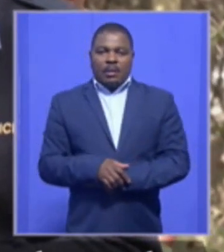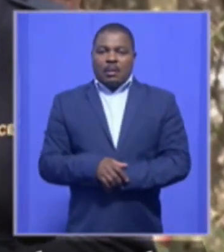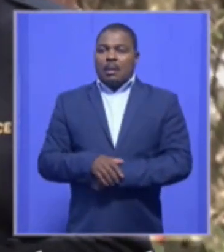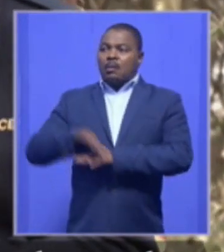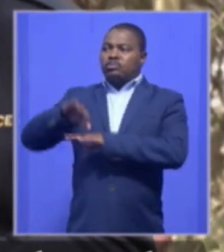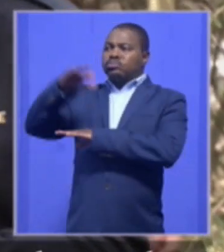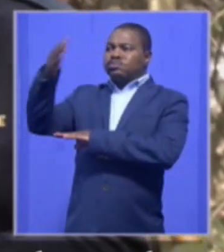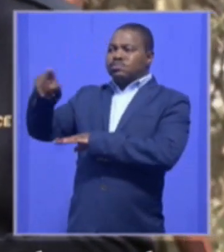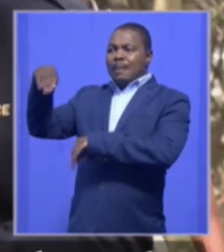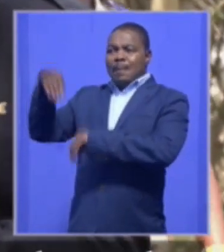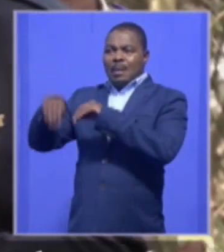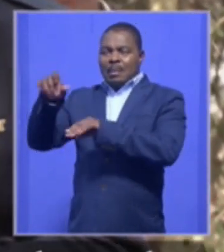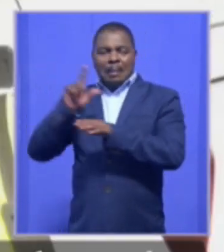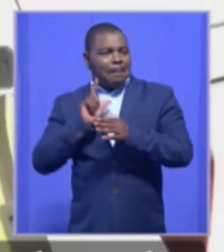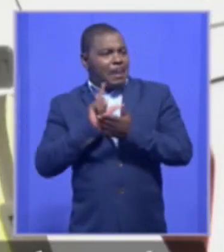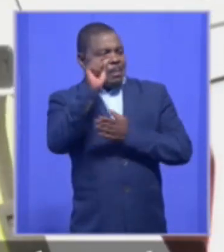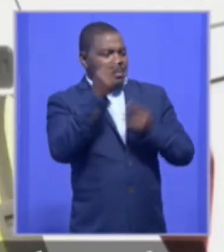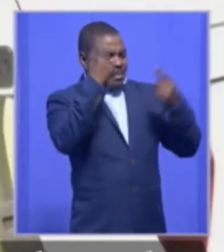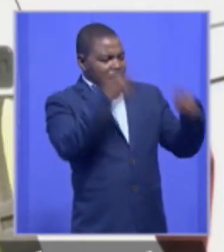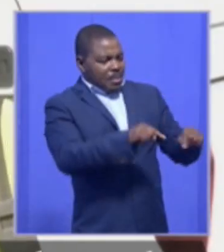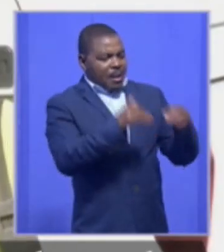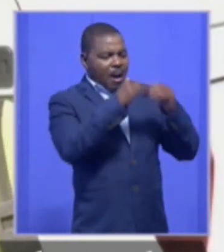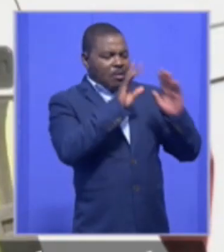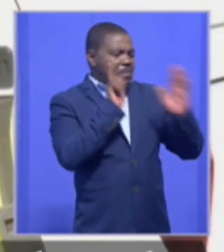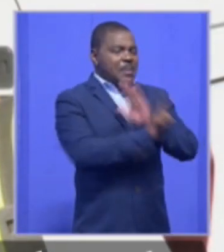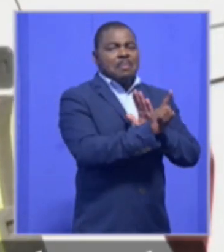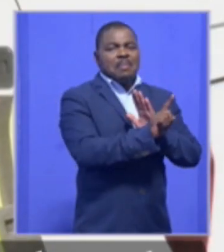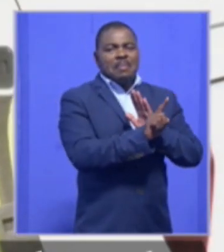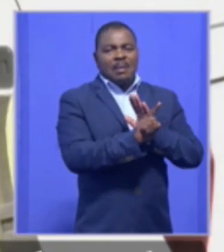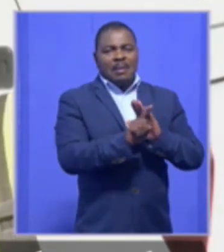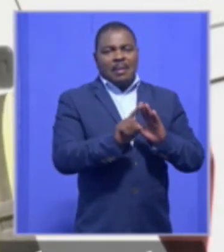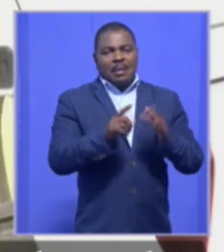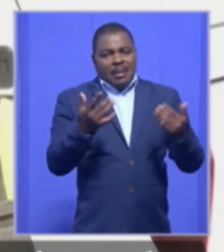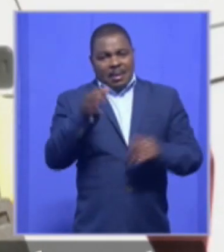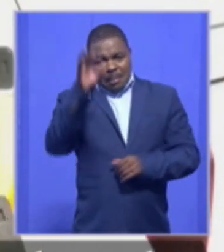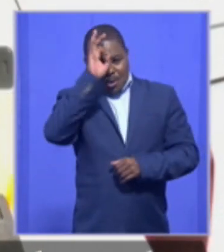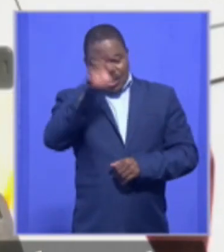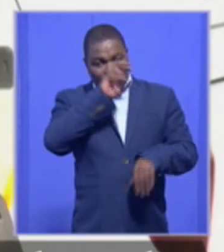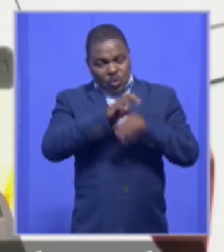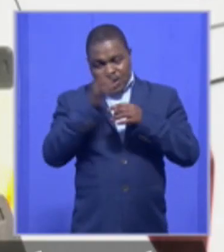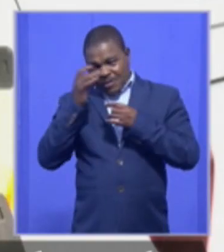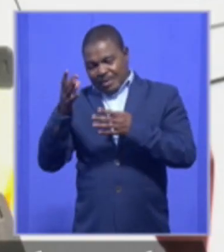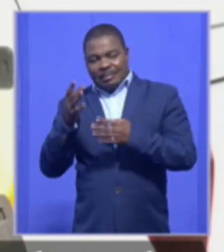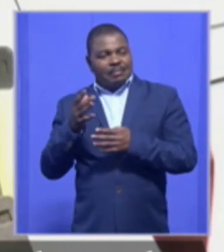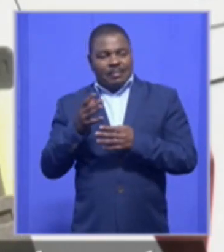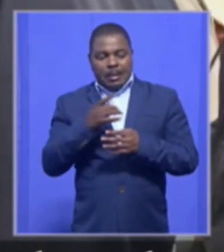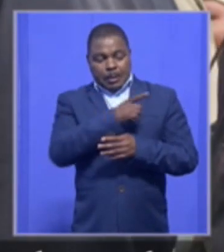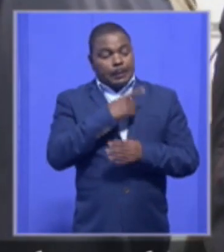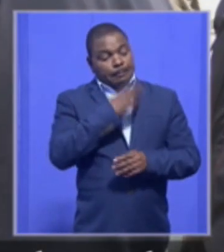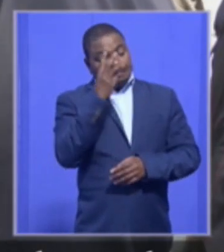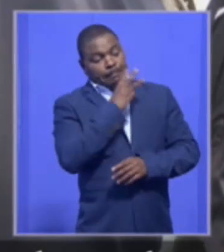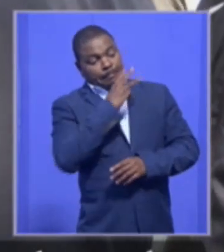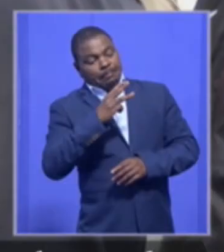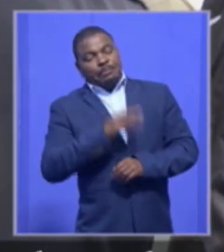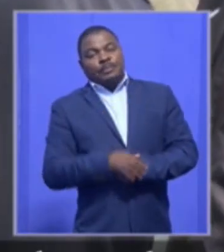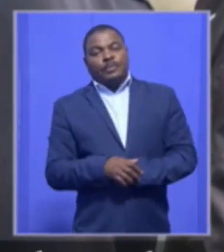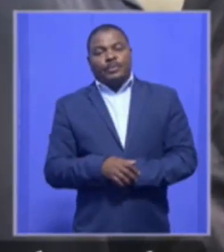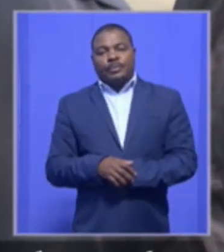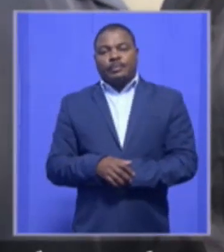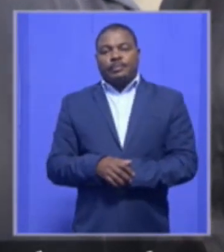ba tlhaga ba tshaba ba tsena mo mantlong a rona and then ga ra tshwana dira maphodisa awe gore ba teng mo mantlong a rona. Re sa le